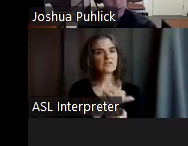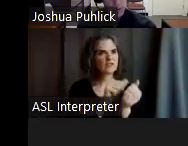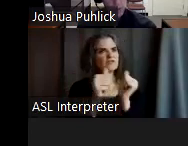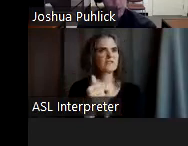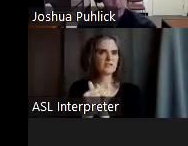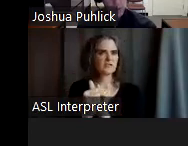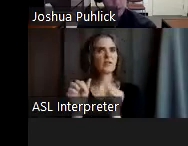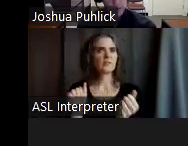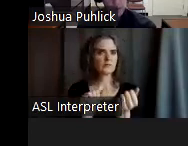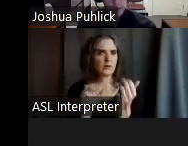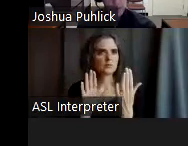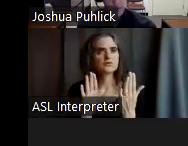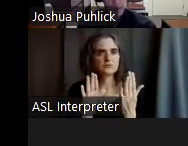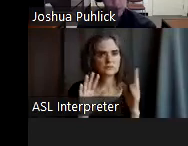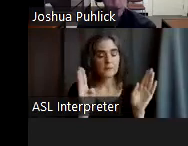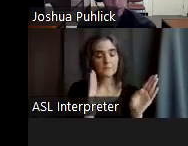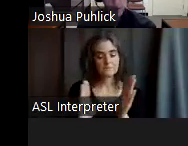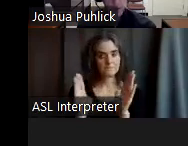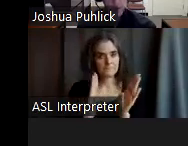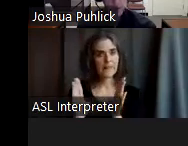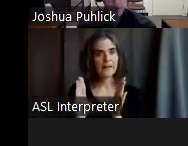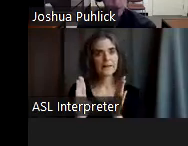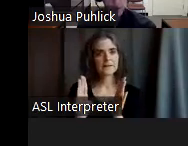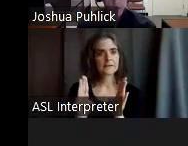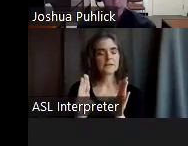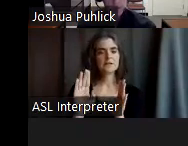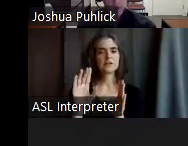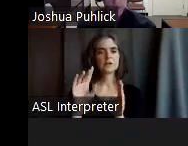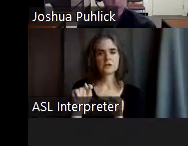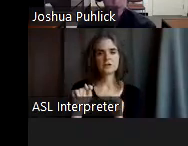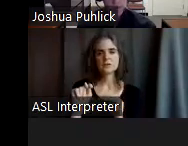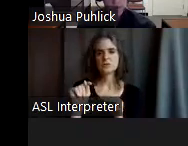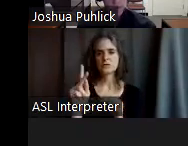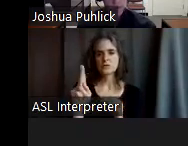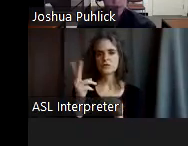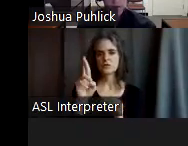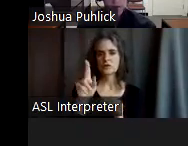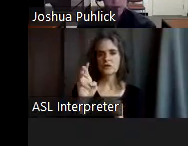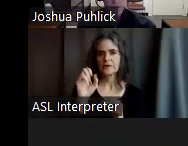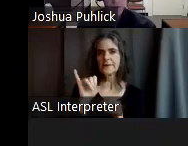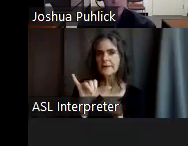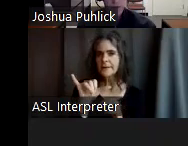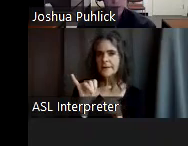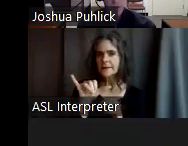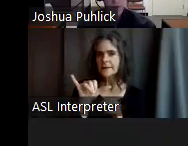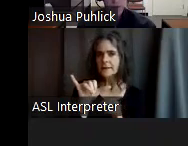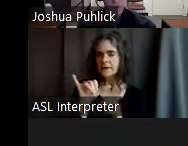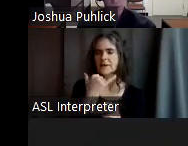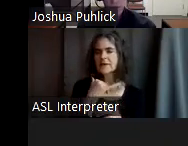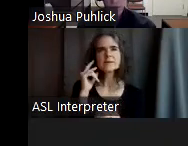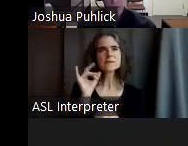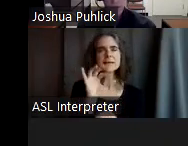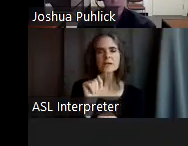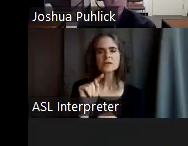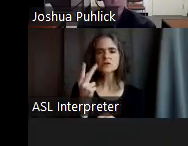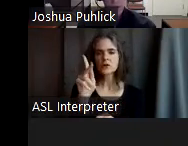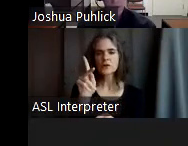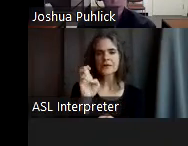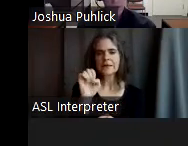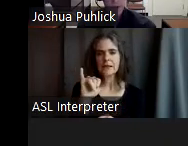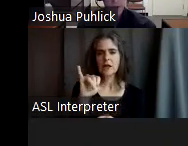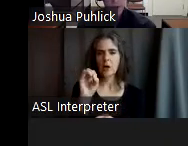approach, planting turkey oak within those stands, that's another species that we'll be